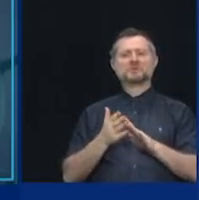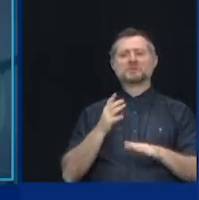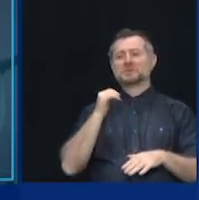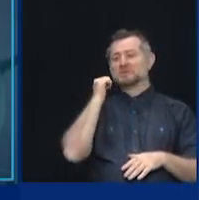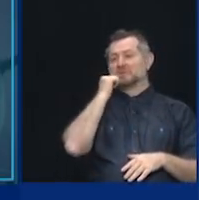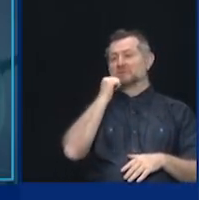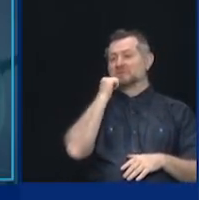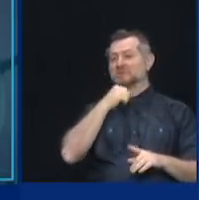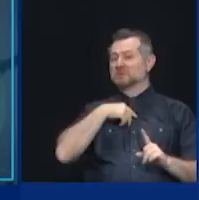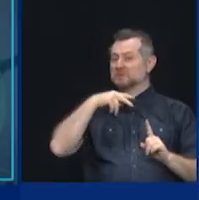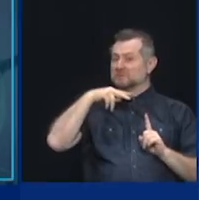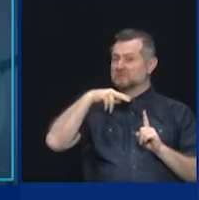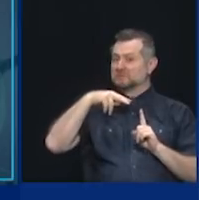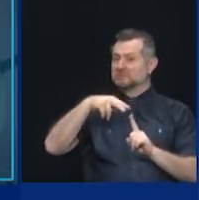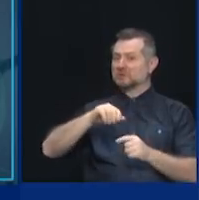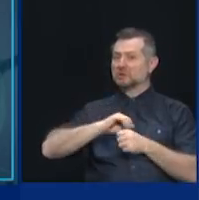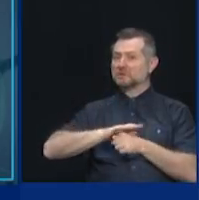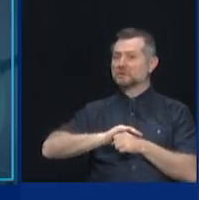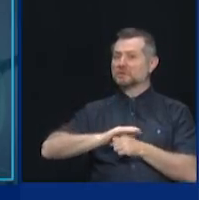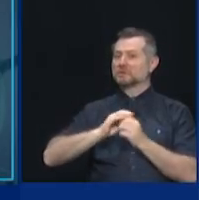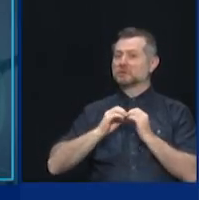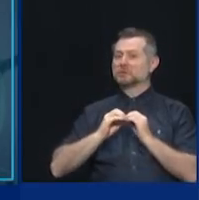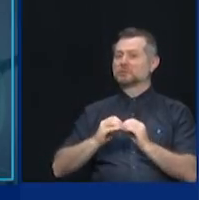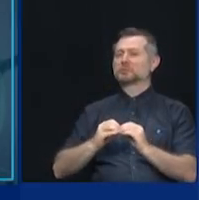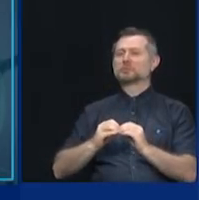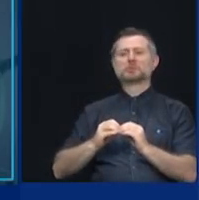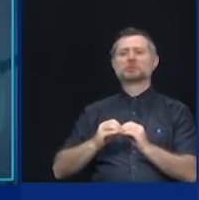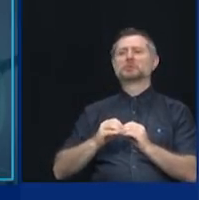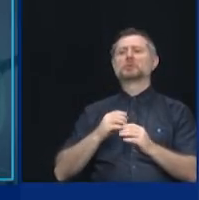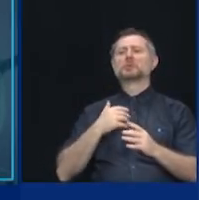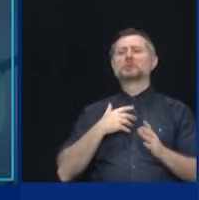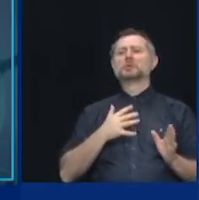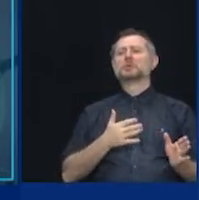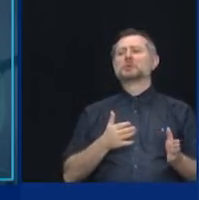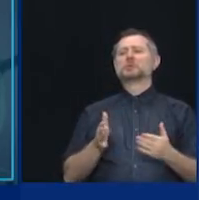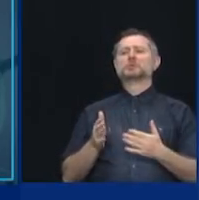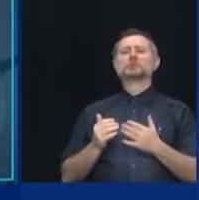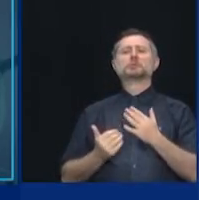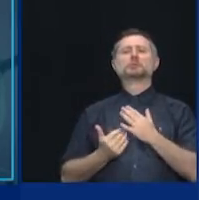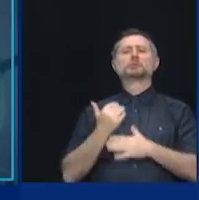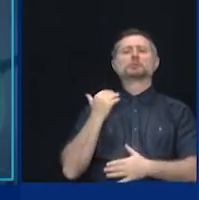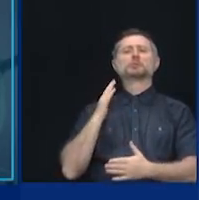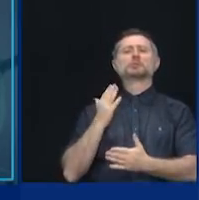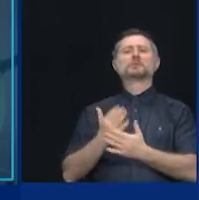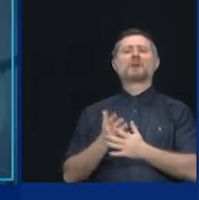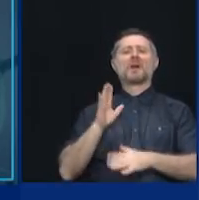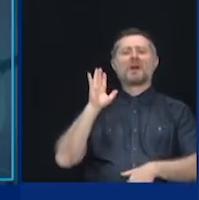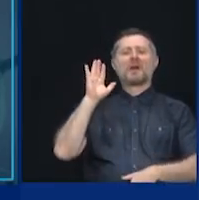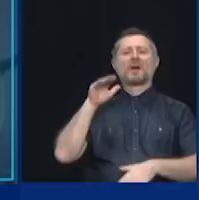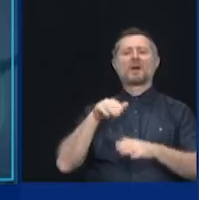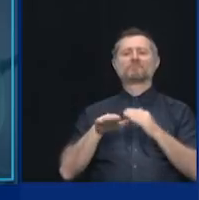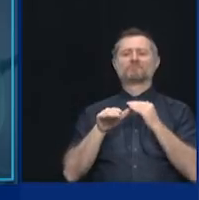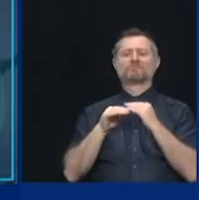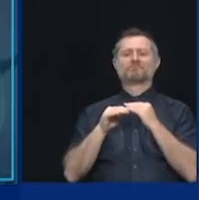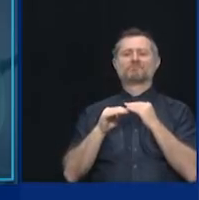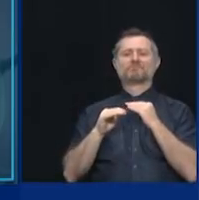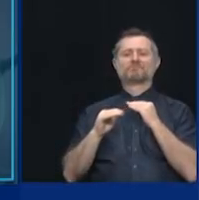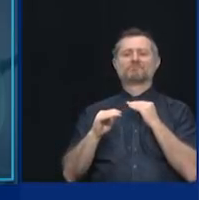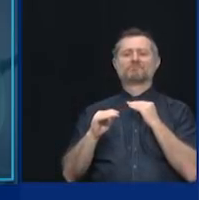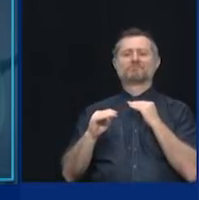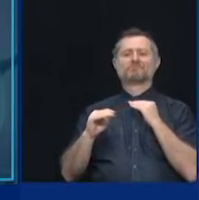COVID. We have reached a new plateau that should give us all confidence